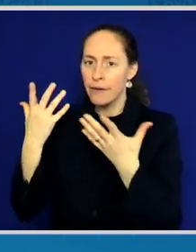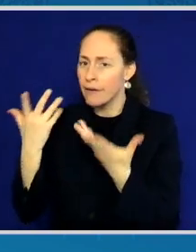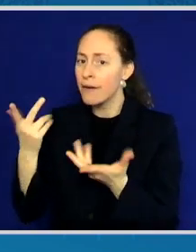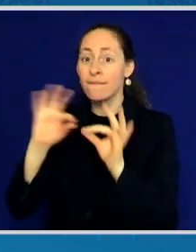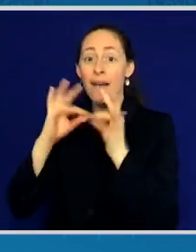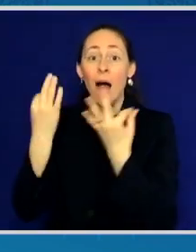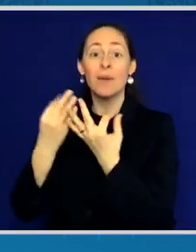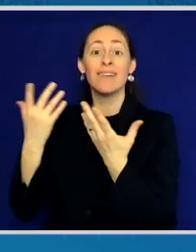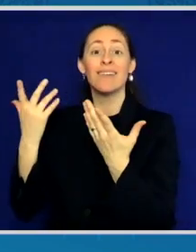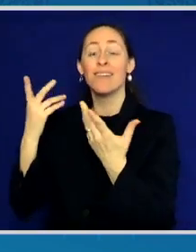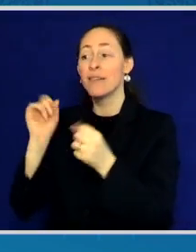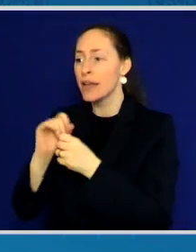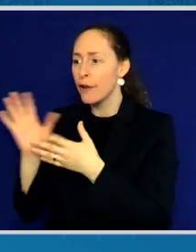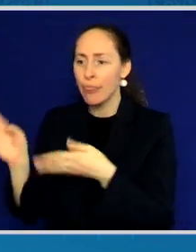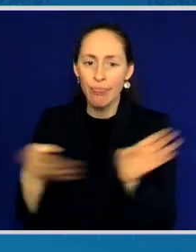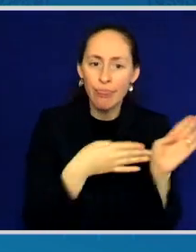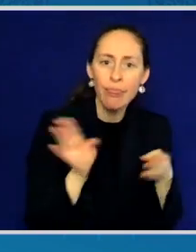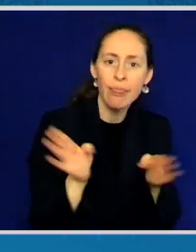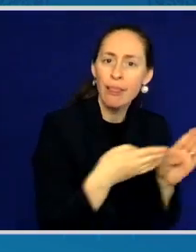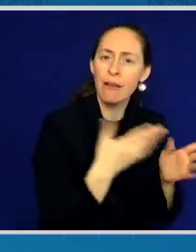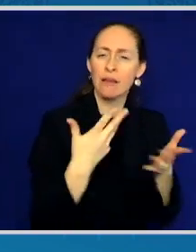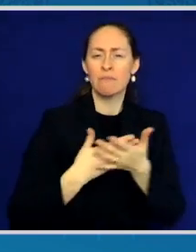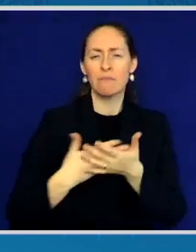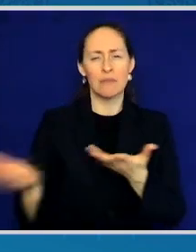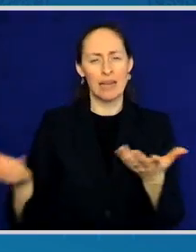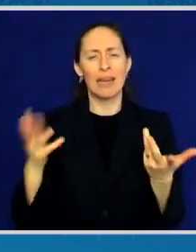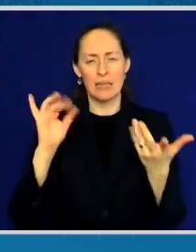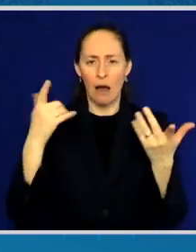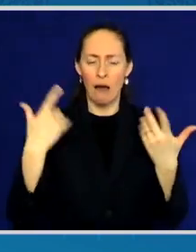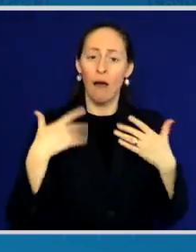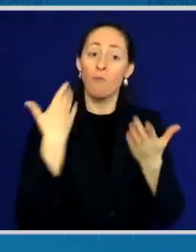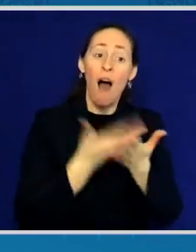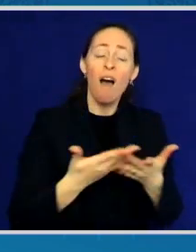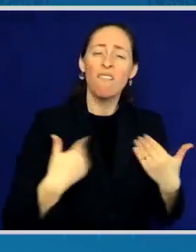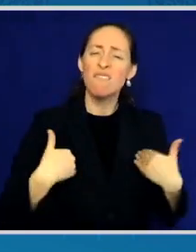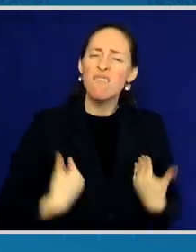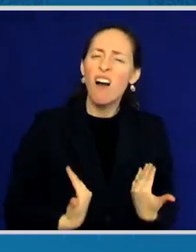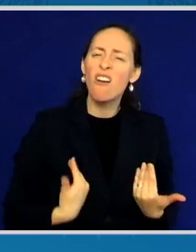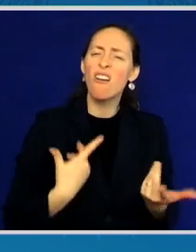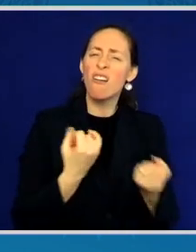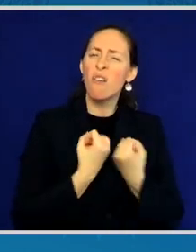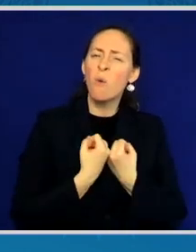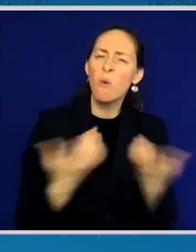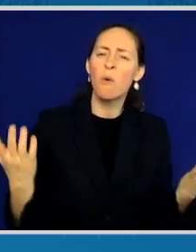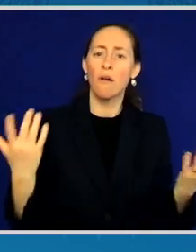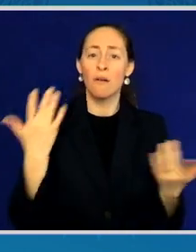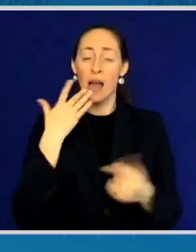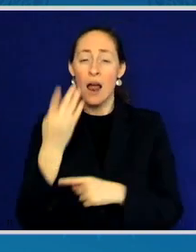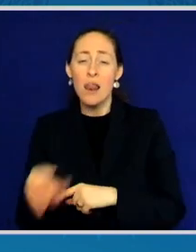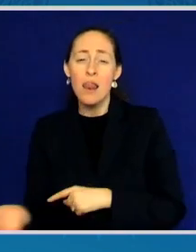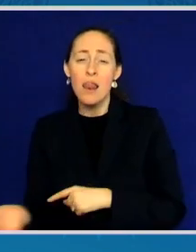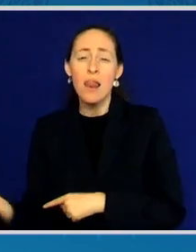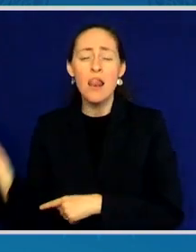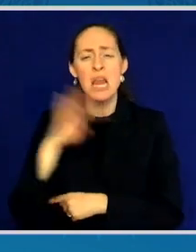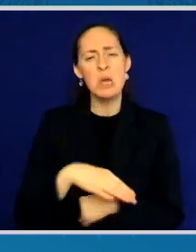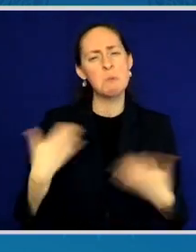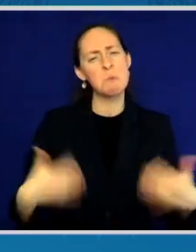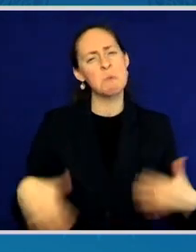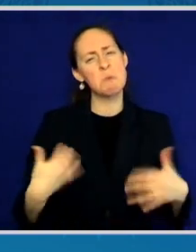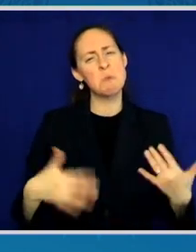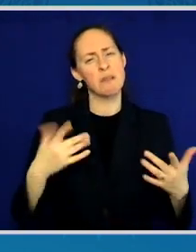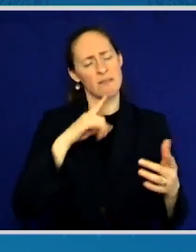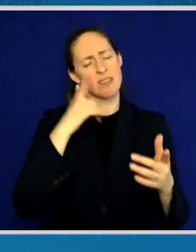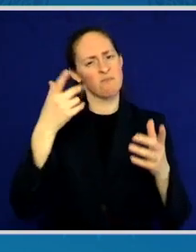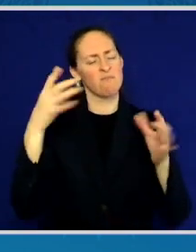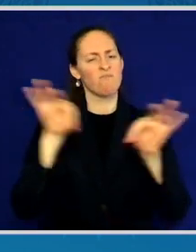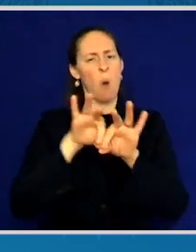the fatigue that sets in addition to the work that work day. Absolutely. That's a really important point. Thank